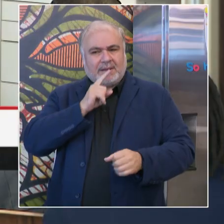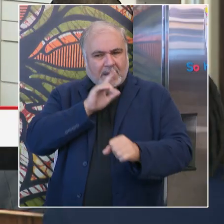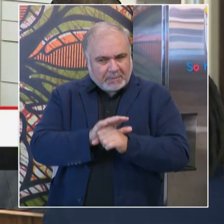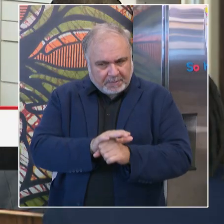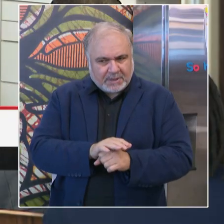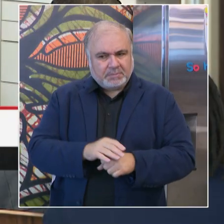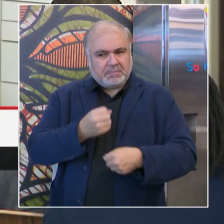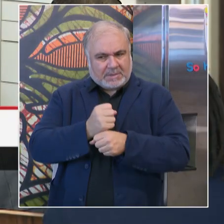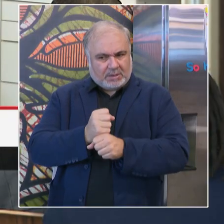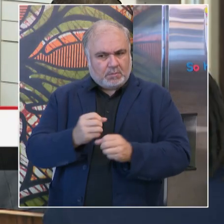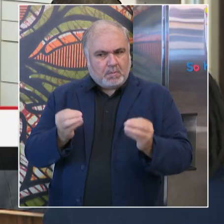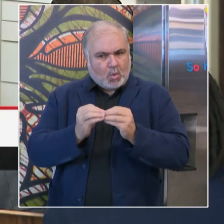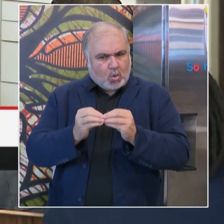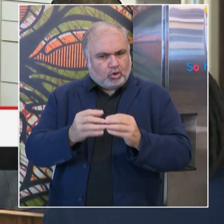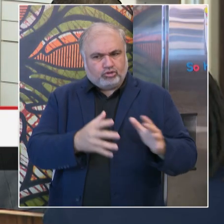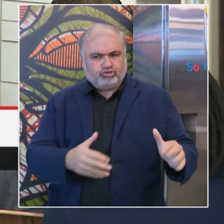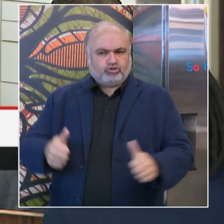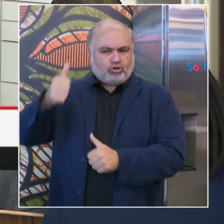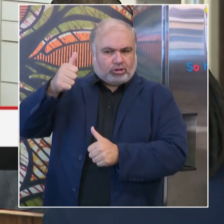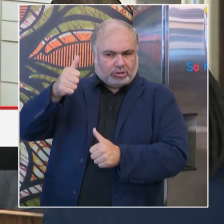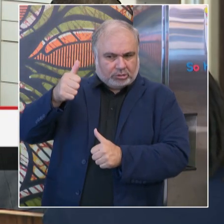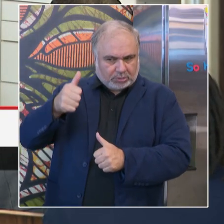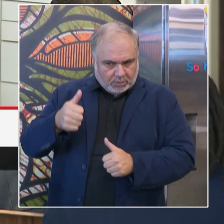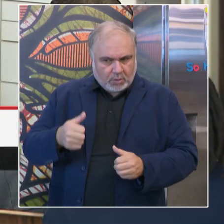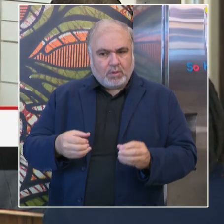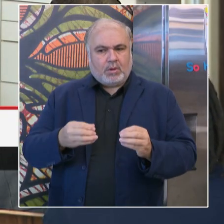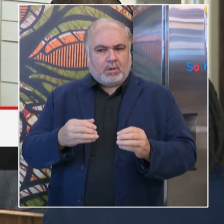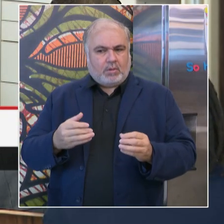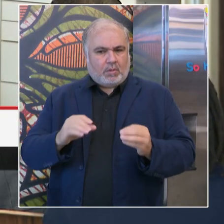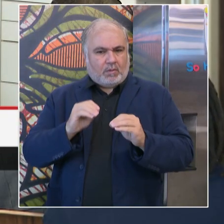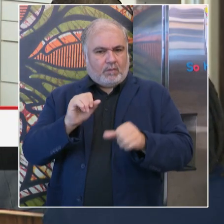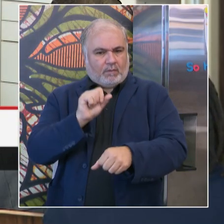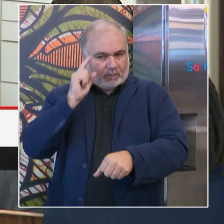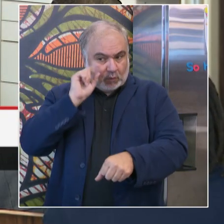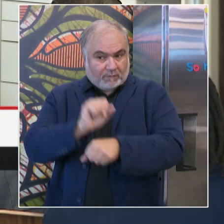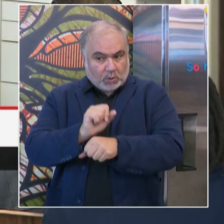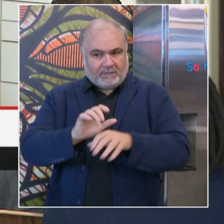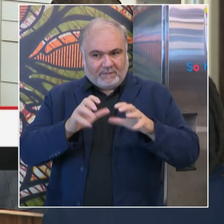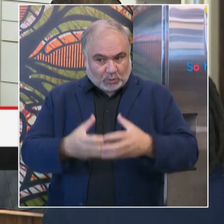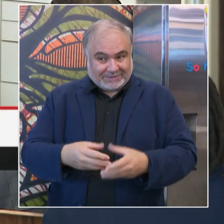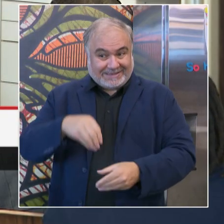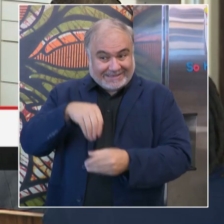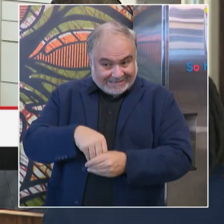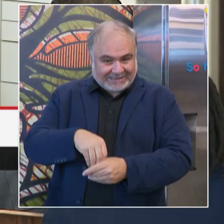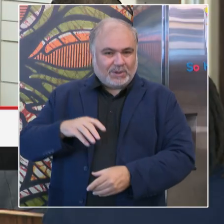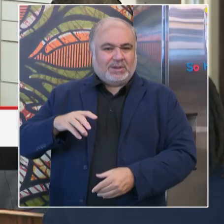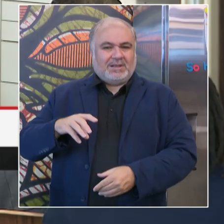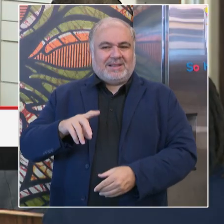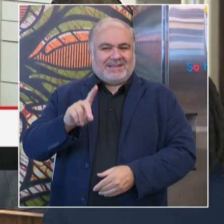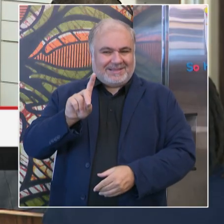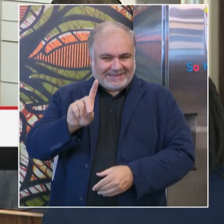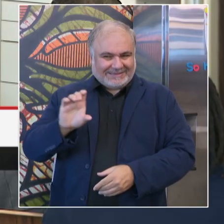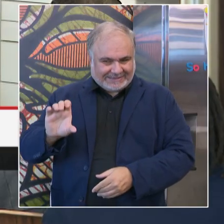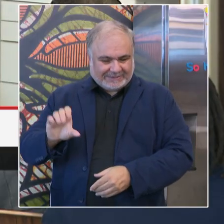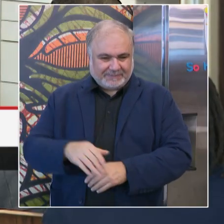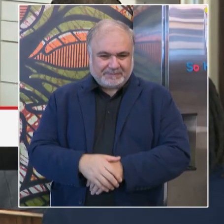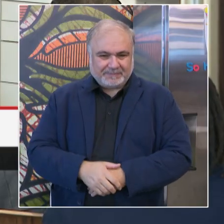healthcare workforce in the District of Columbia. And now I'd like to introduce Jenny Niles, President and CEO